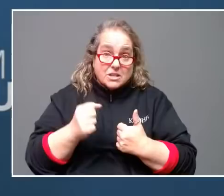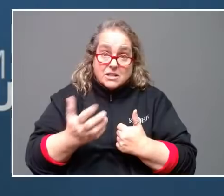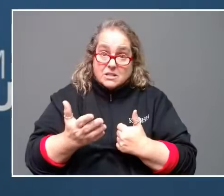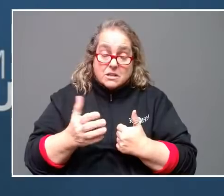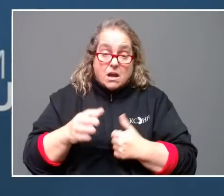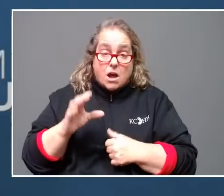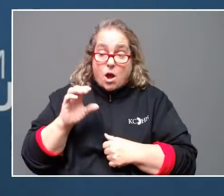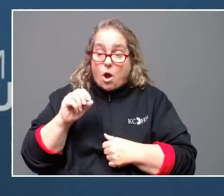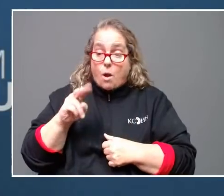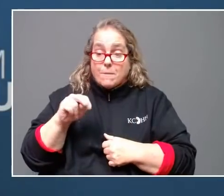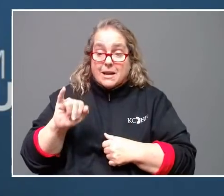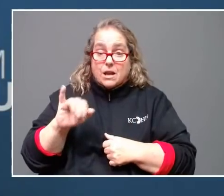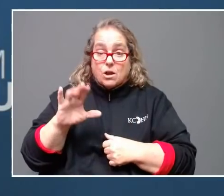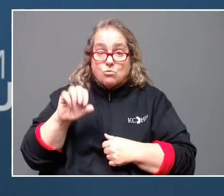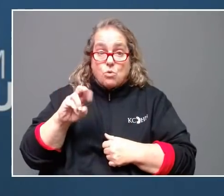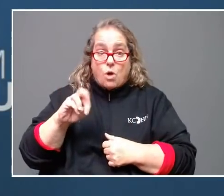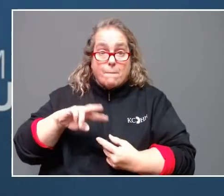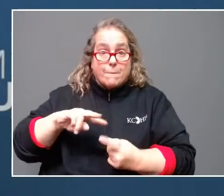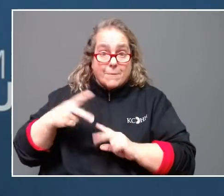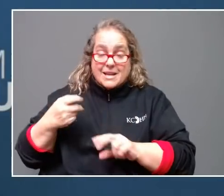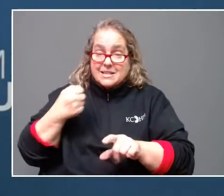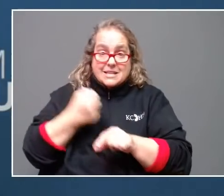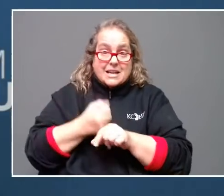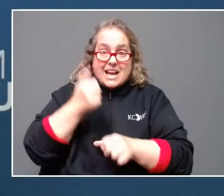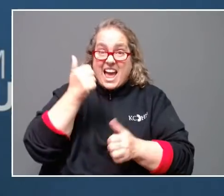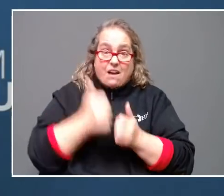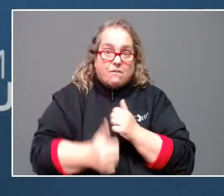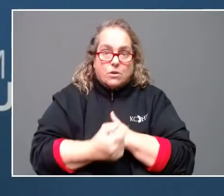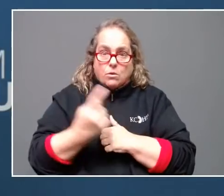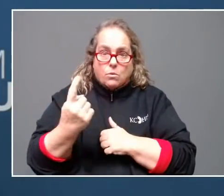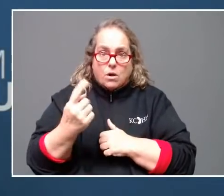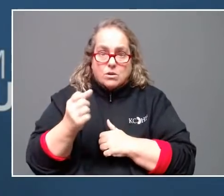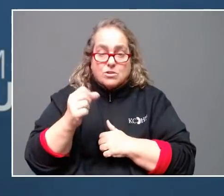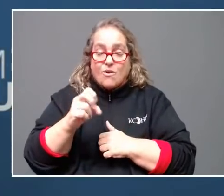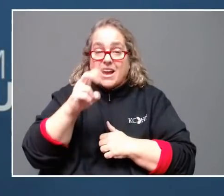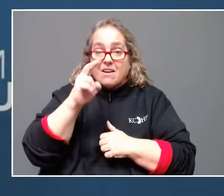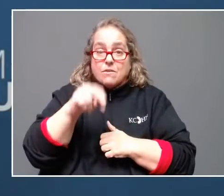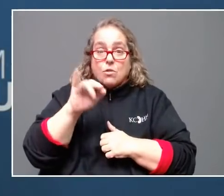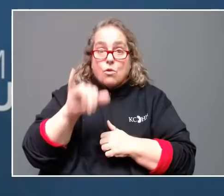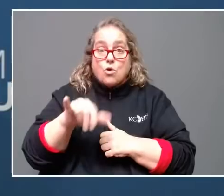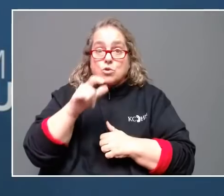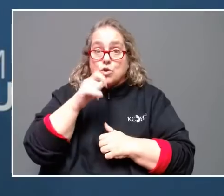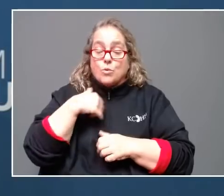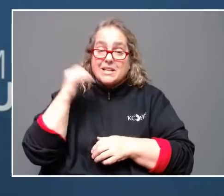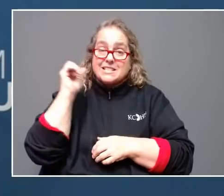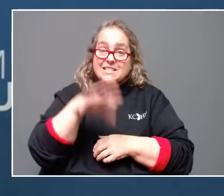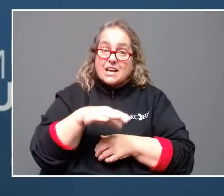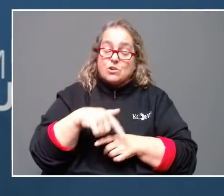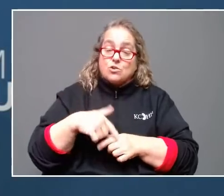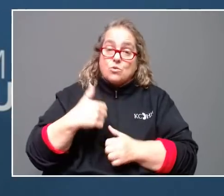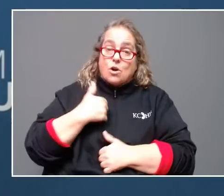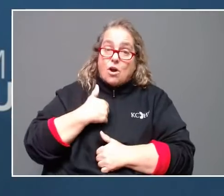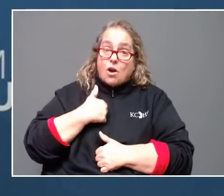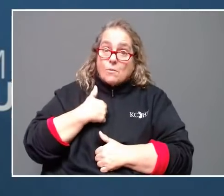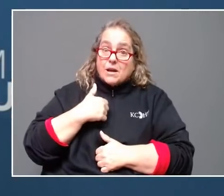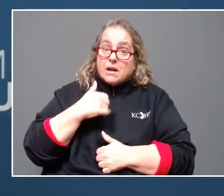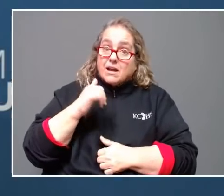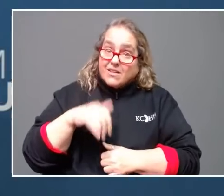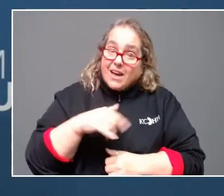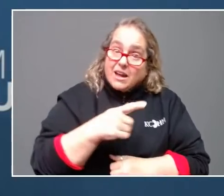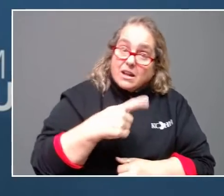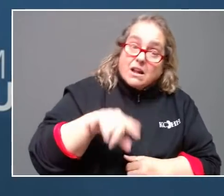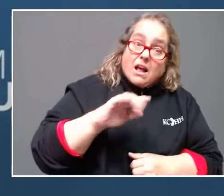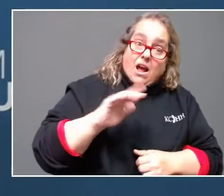is hitting everybody. And so even those that we would try to send in as additional help, are facing